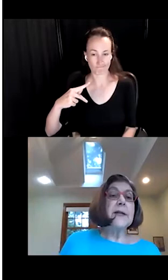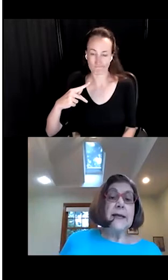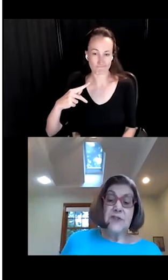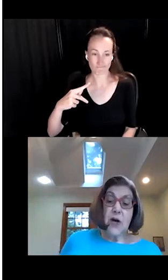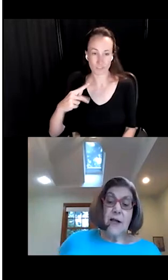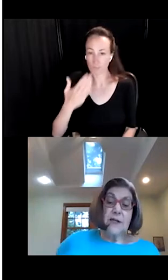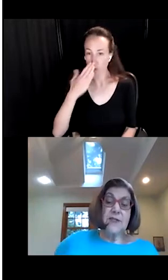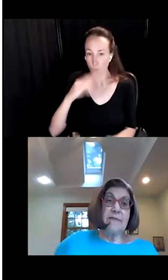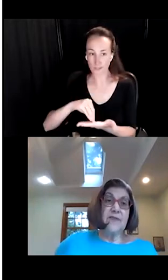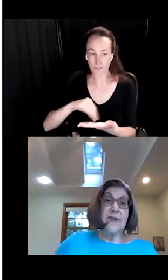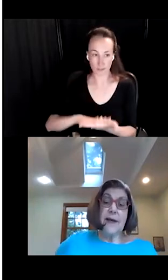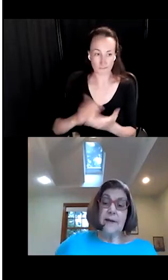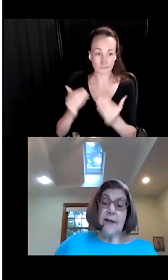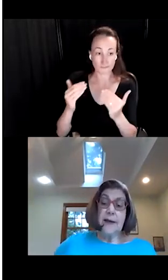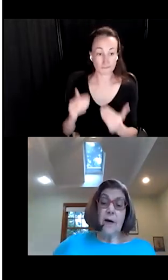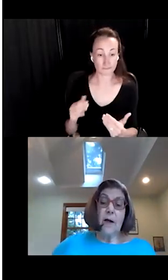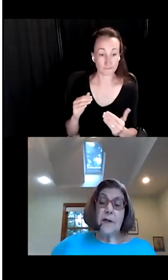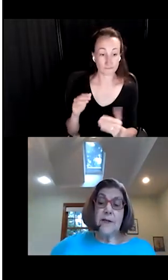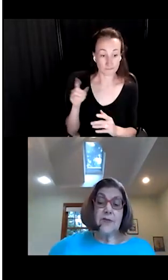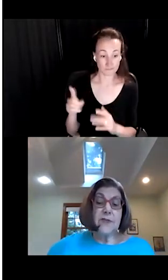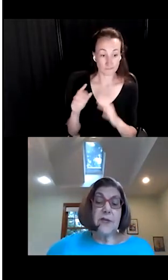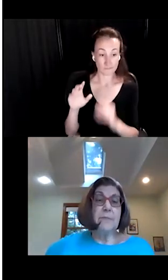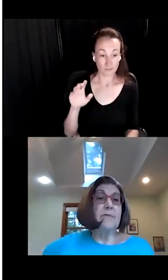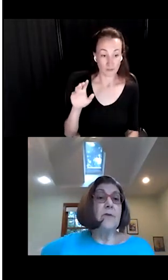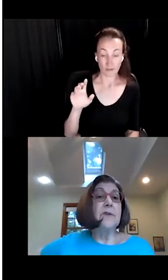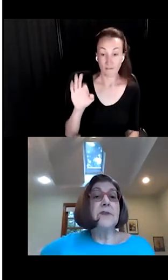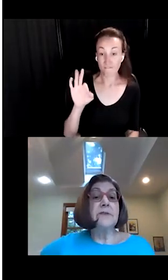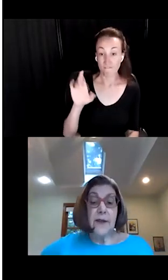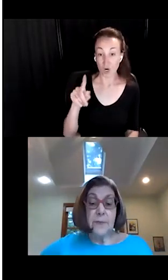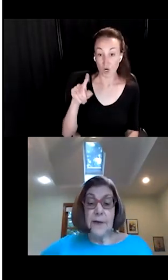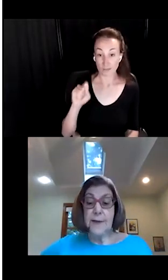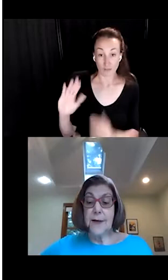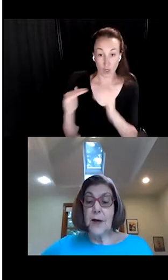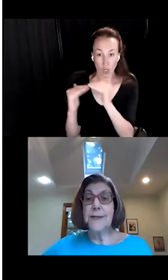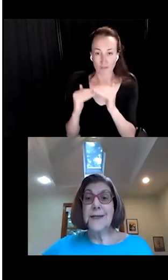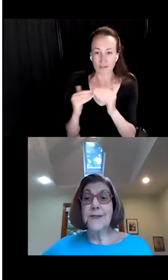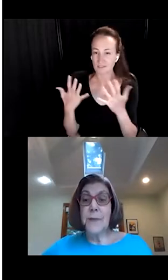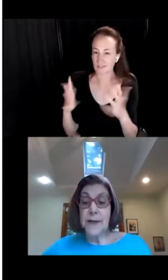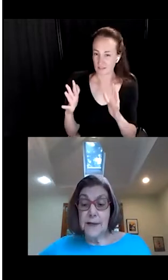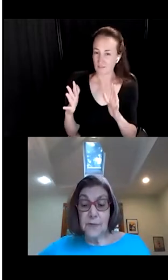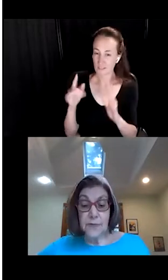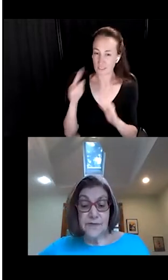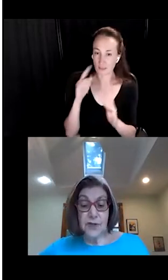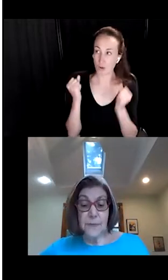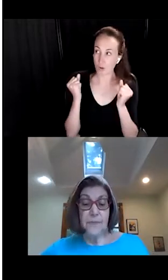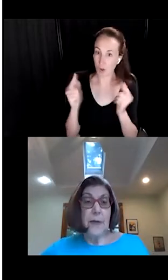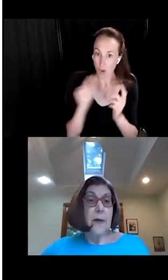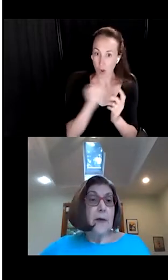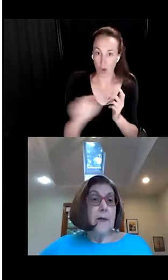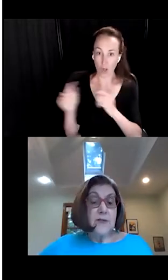Martin and his colleagues have said that all countries can be viewed as developing in the context of mental health